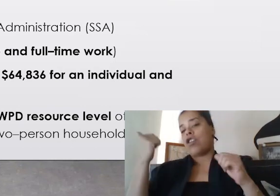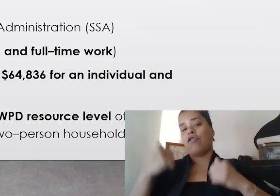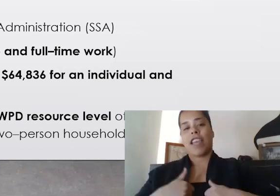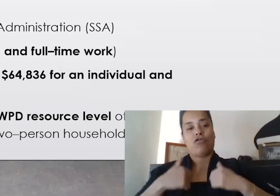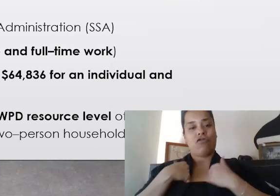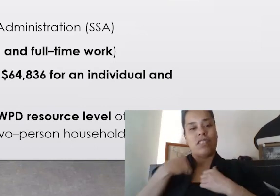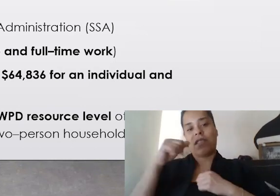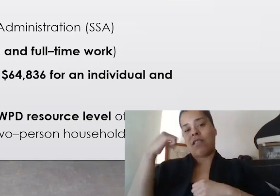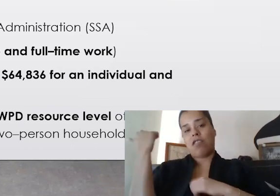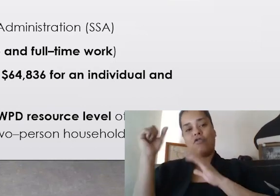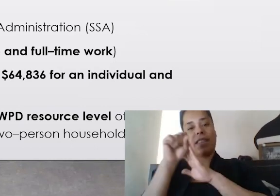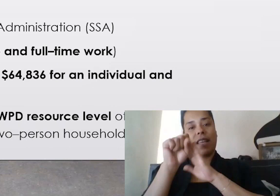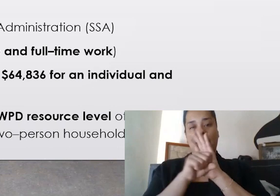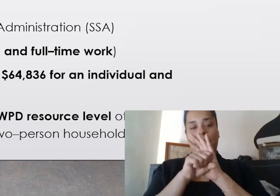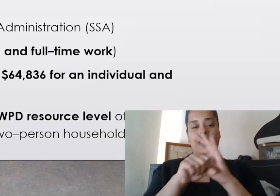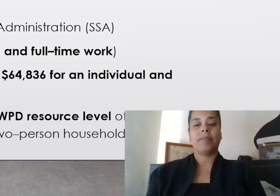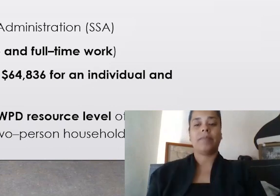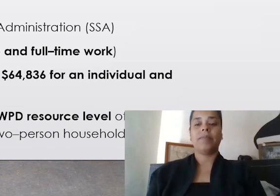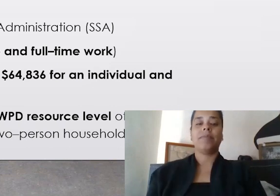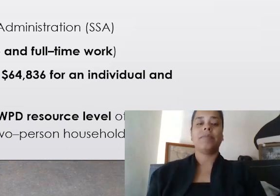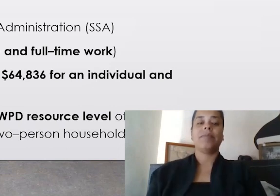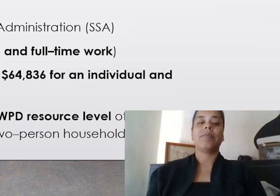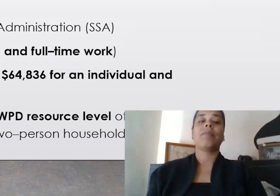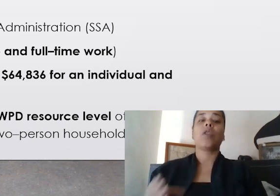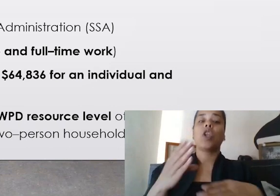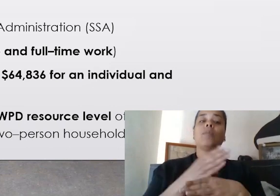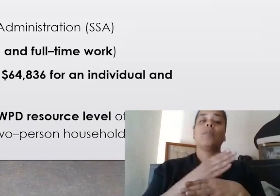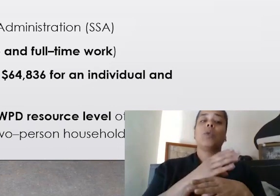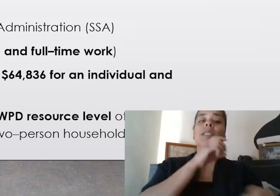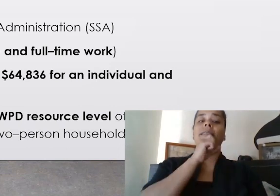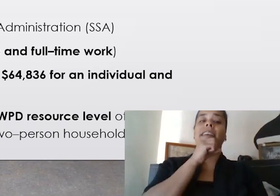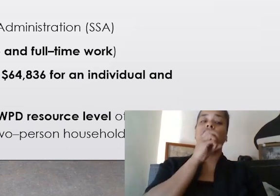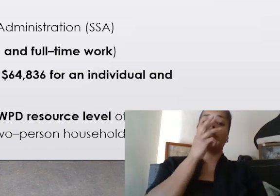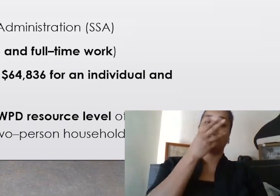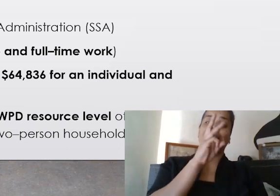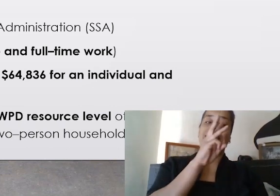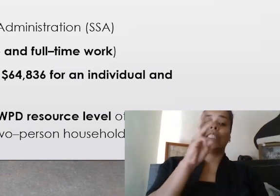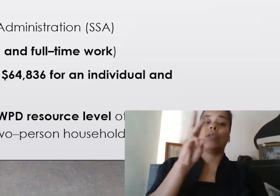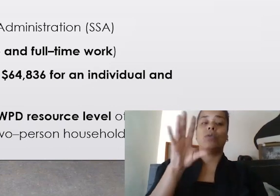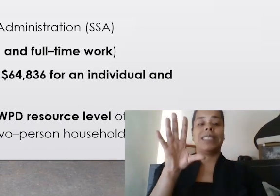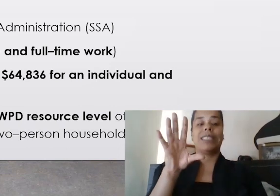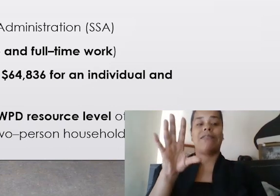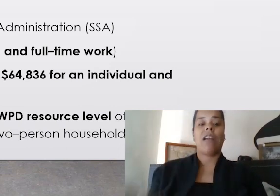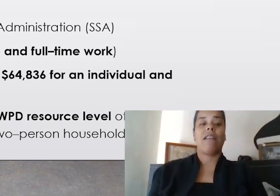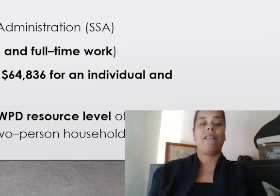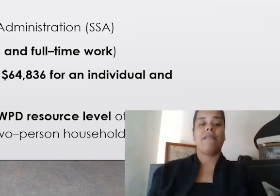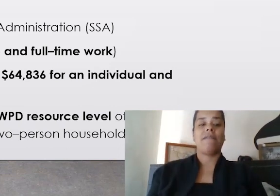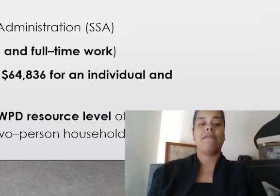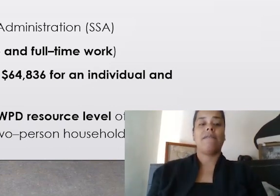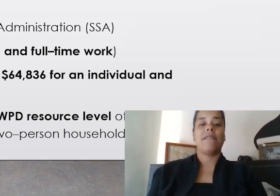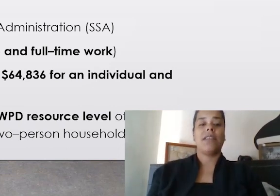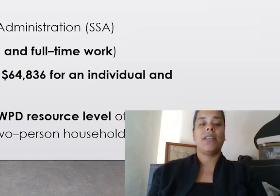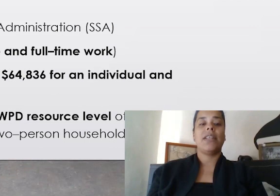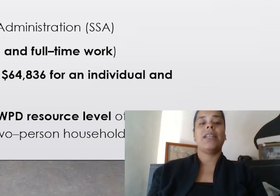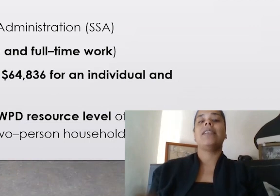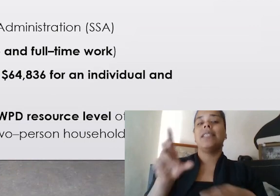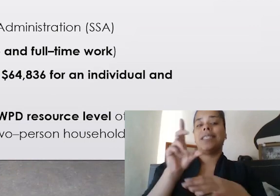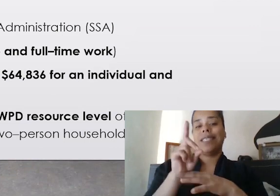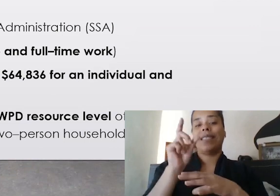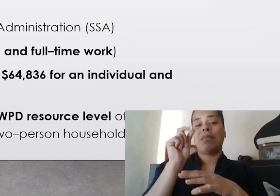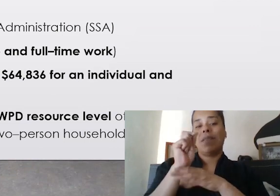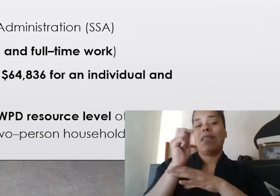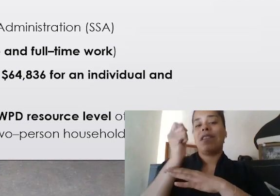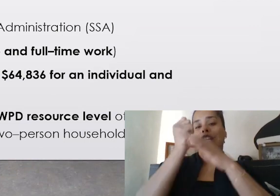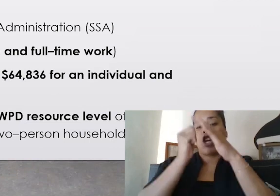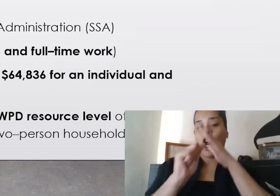different state between the ages of 16 to 65. You have a disability defined by the